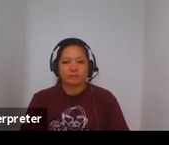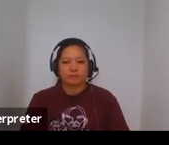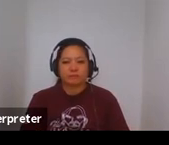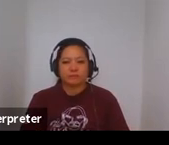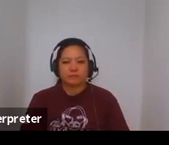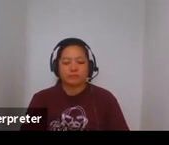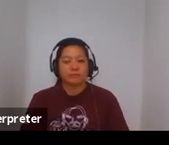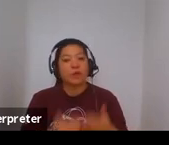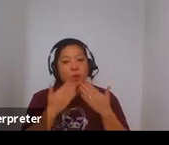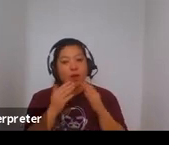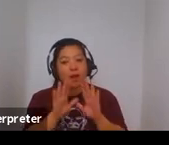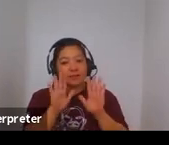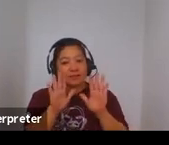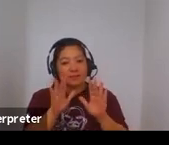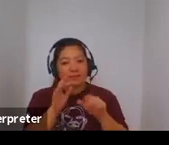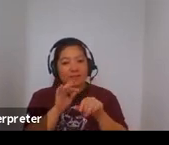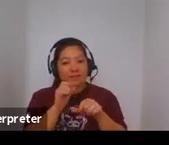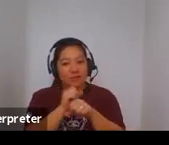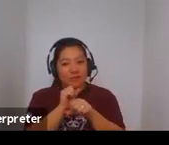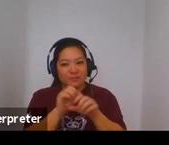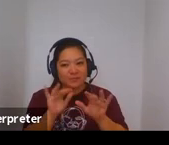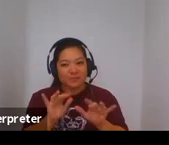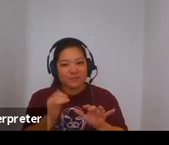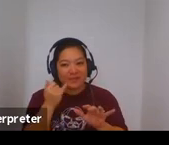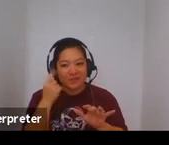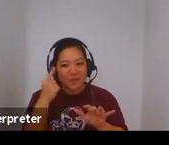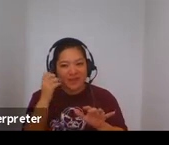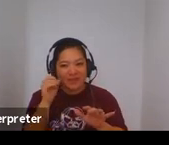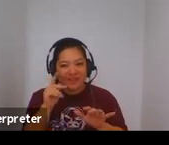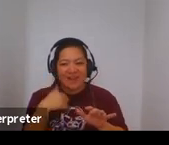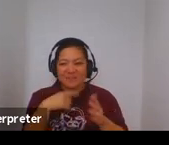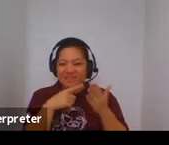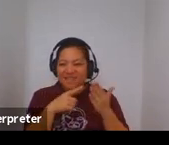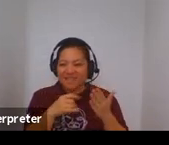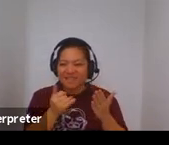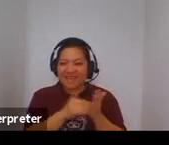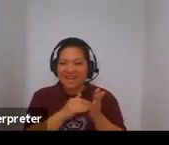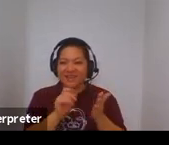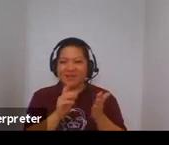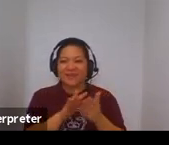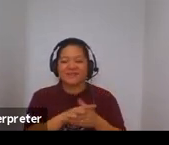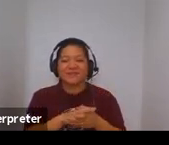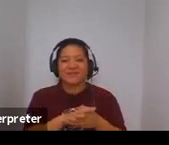You're doing a great job with the text chat. In case you're wondering, I just double checked.